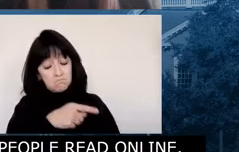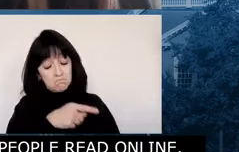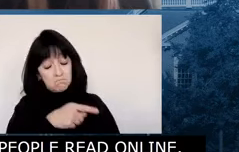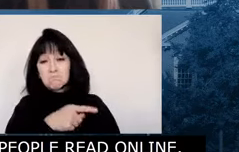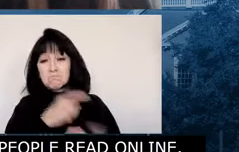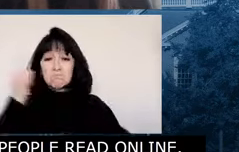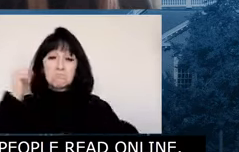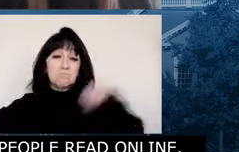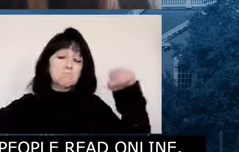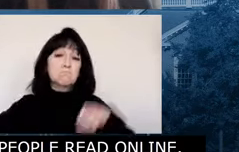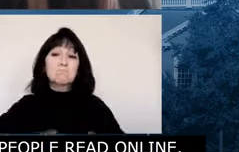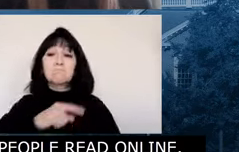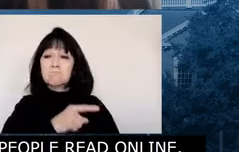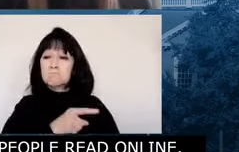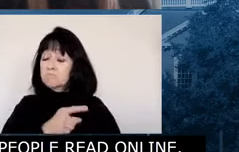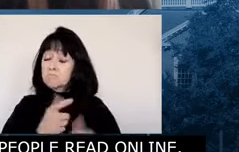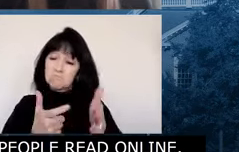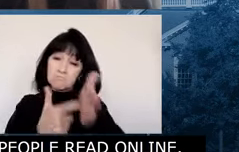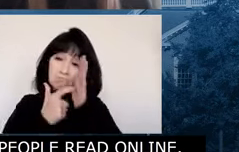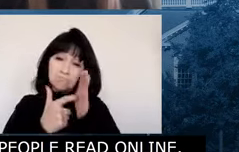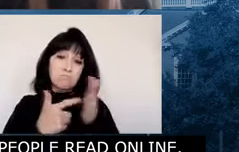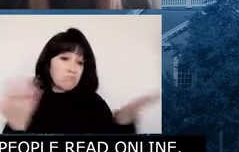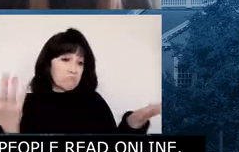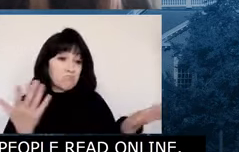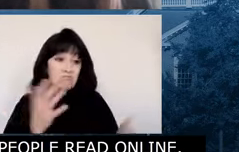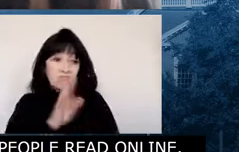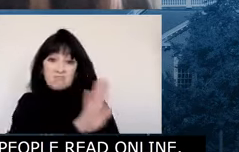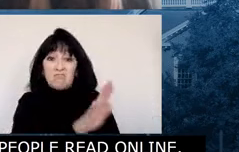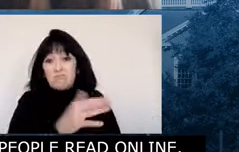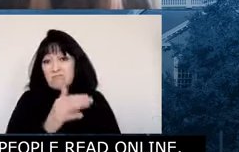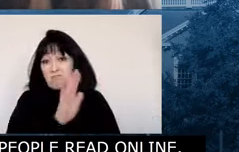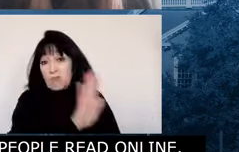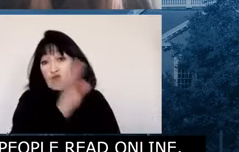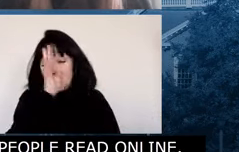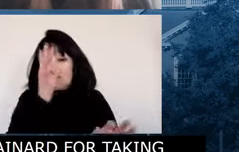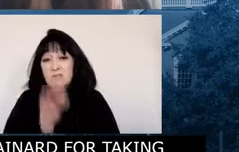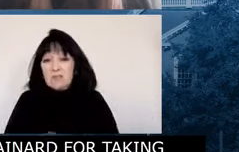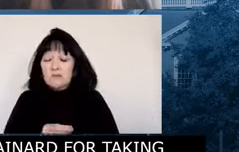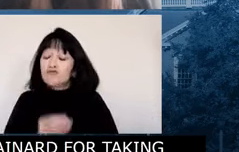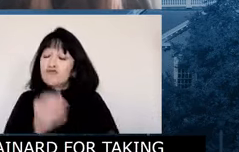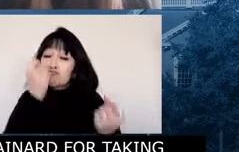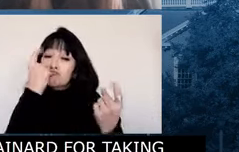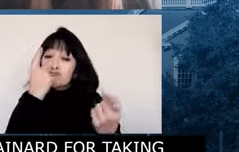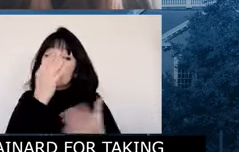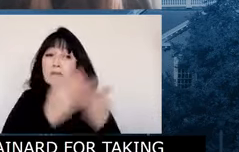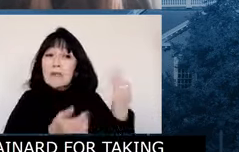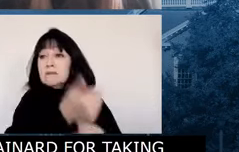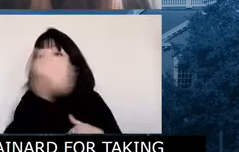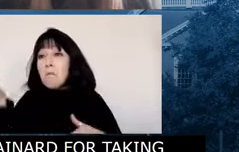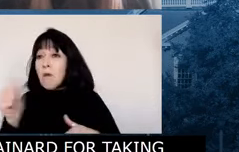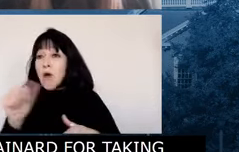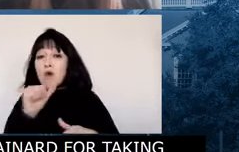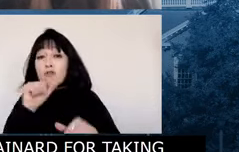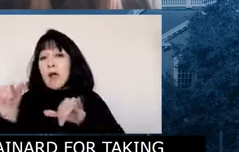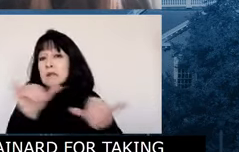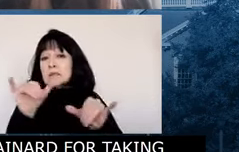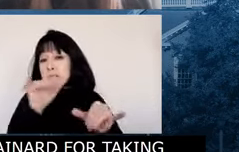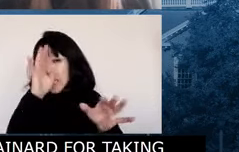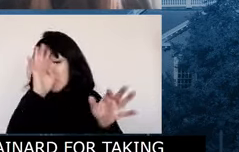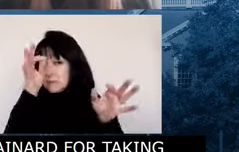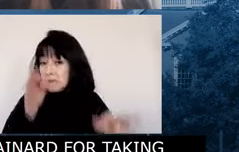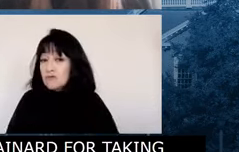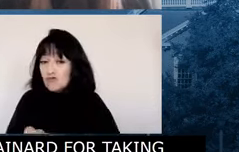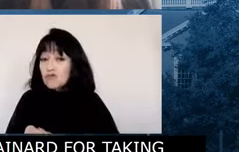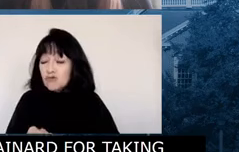operators to do the same. We've made that same a similar decision, not the same, but a similar decision